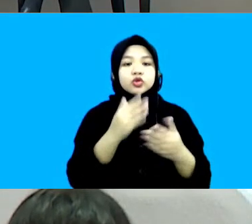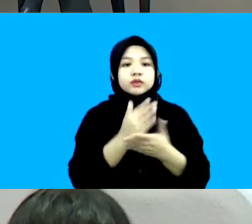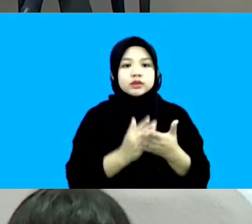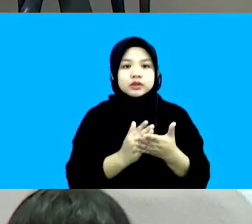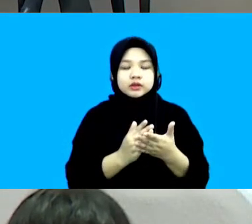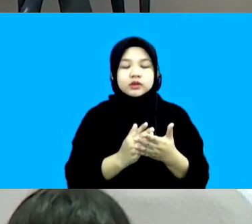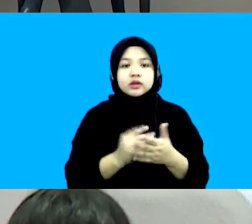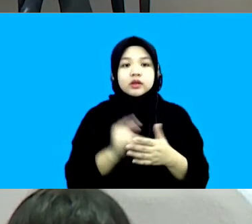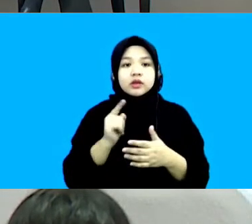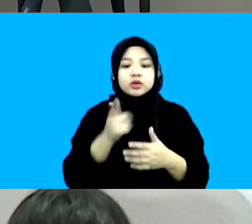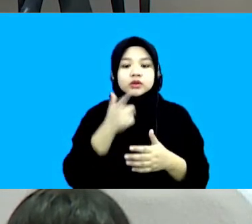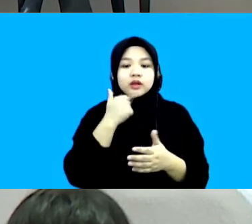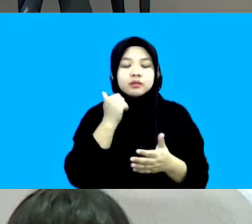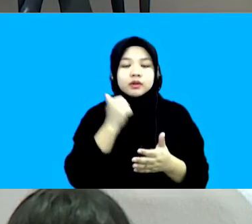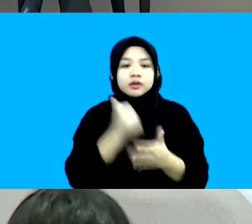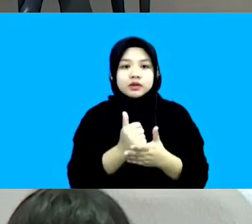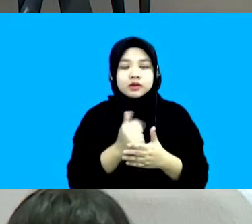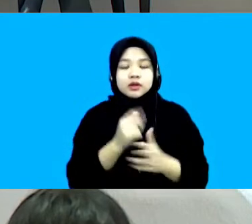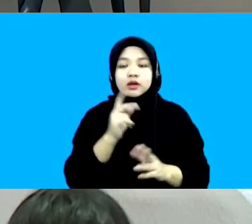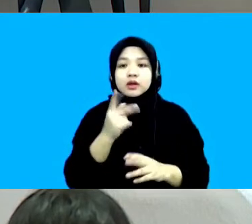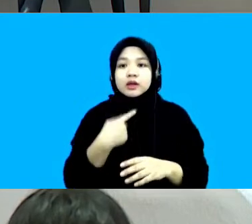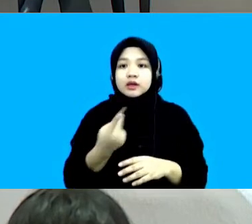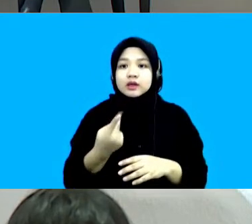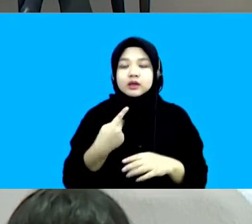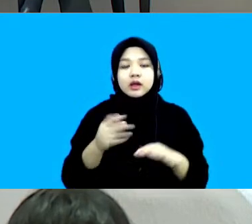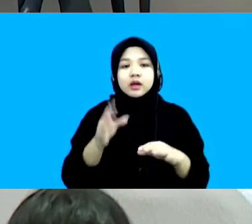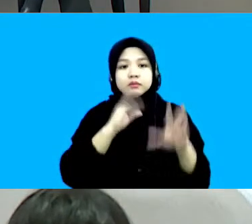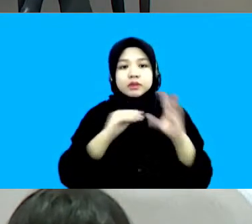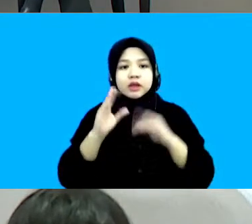an investment. Yeah, when the health